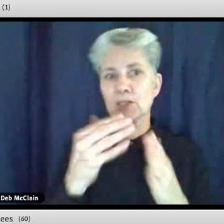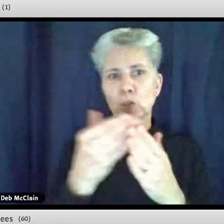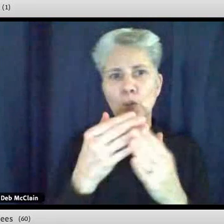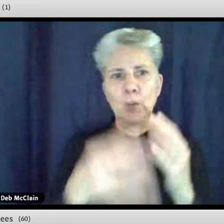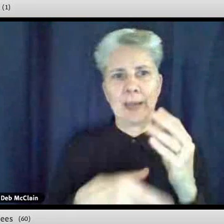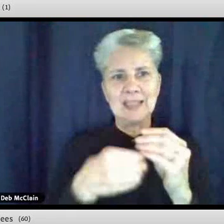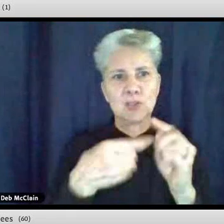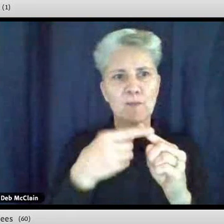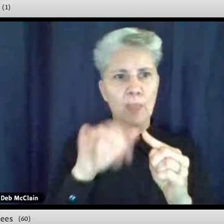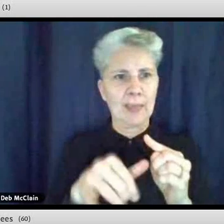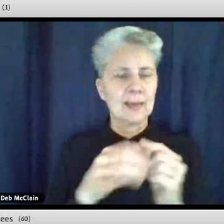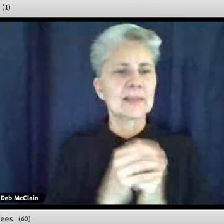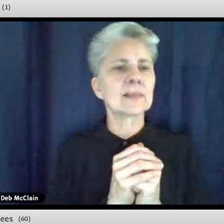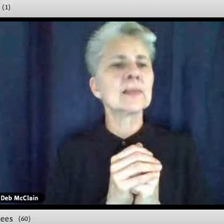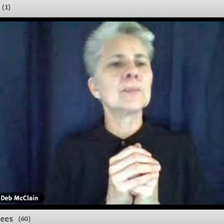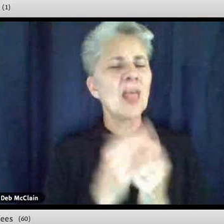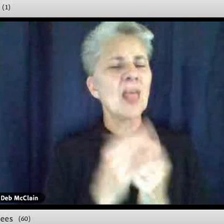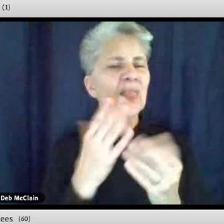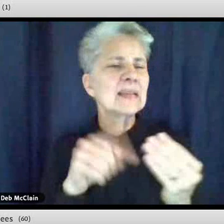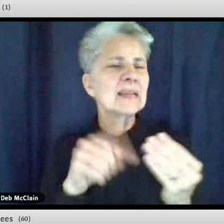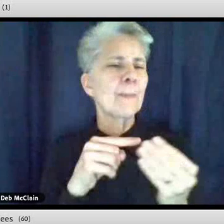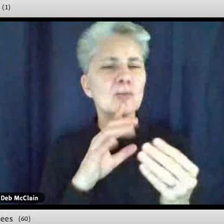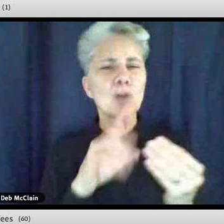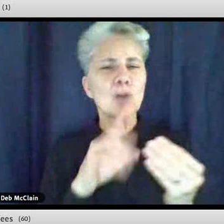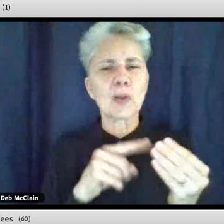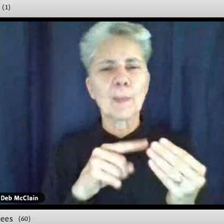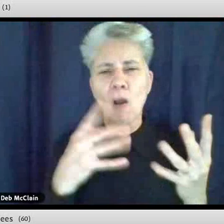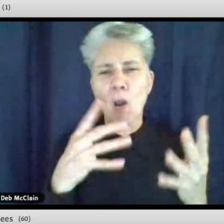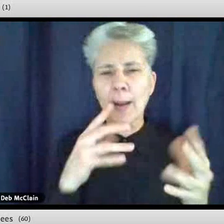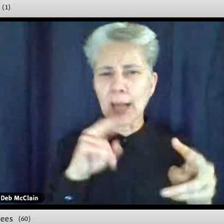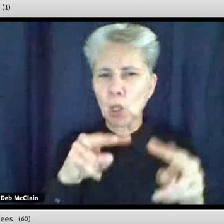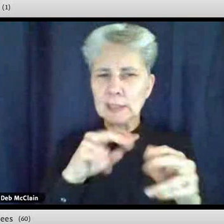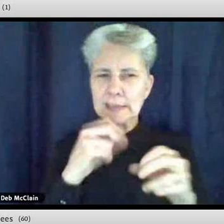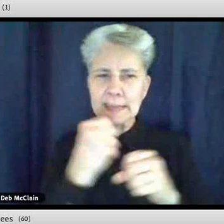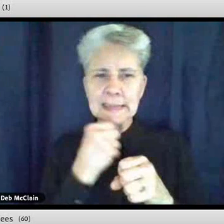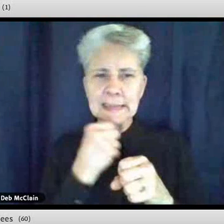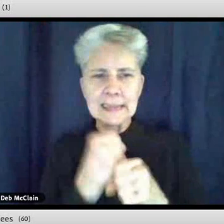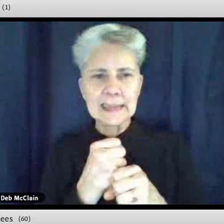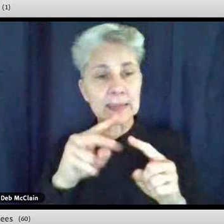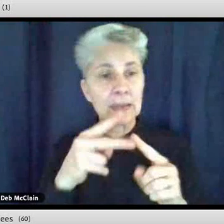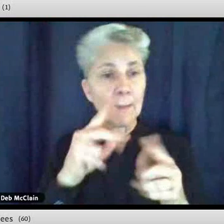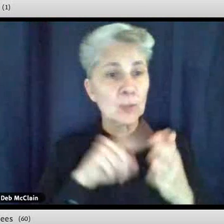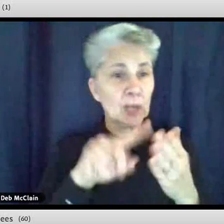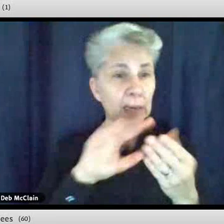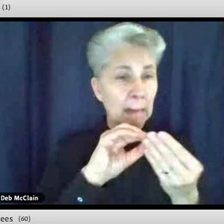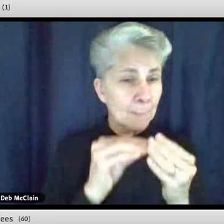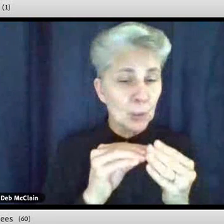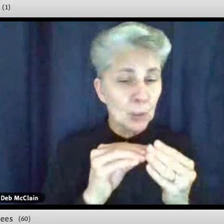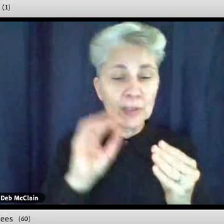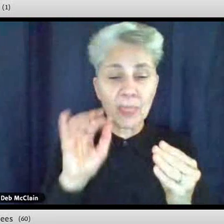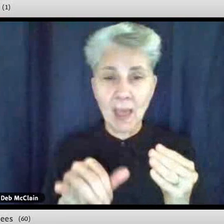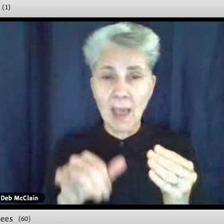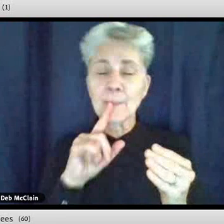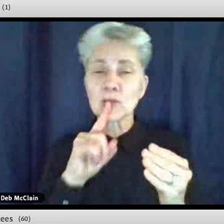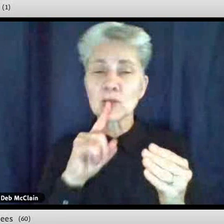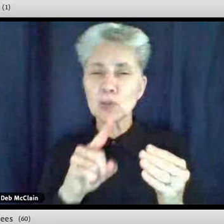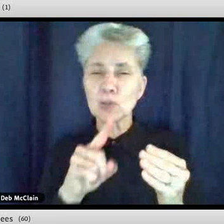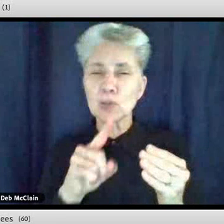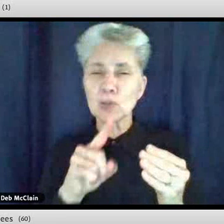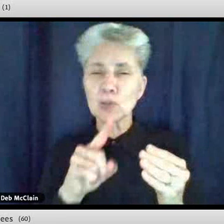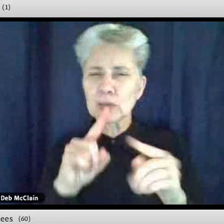for looking at epidemics that I think is a fantastic new addition to this. Things we've talked about already about